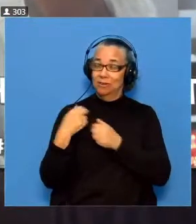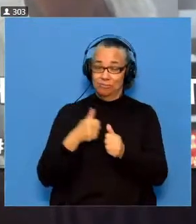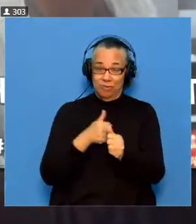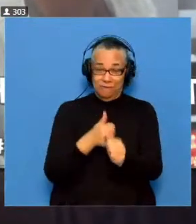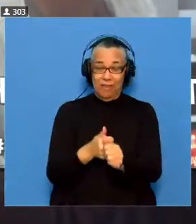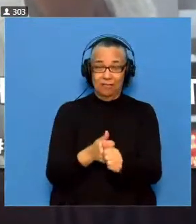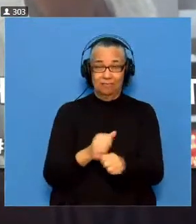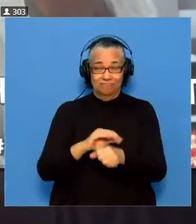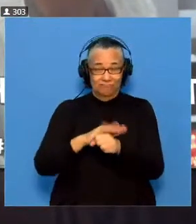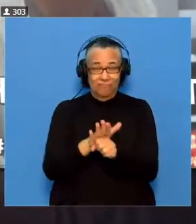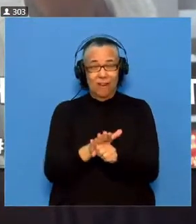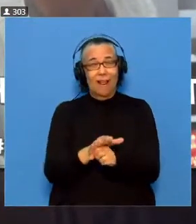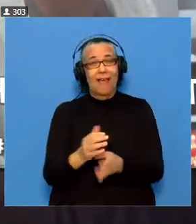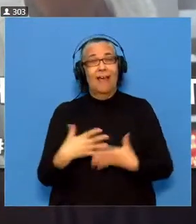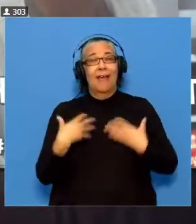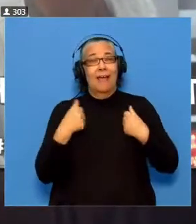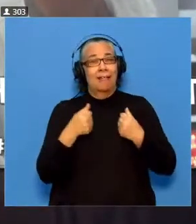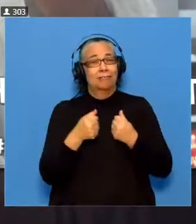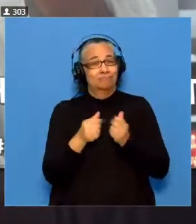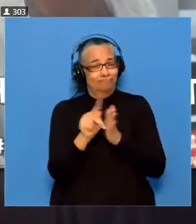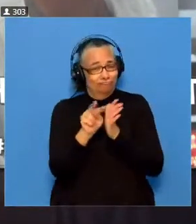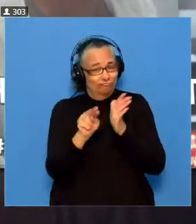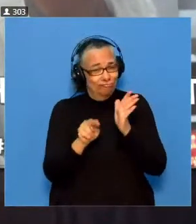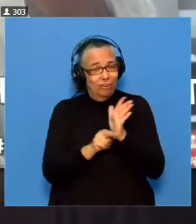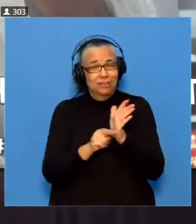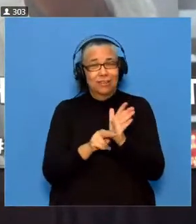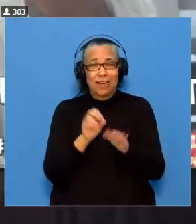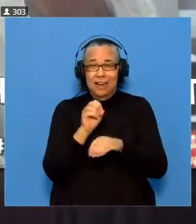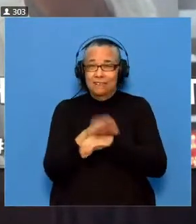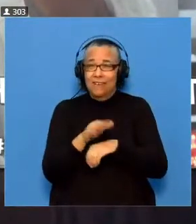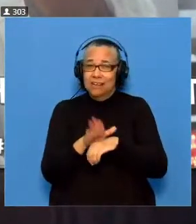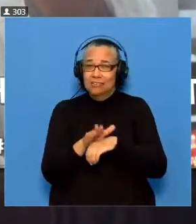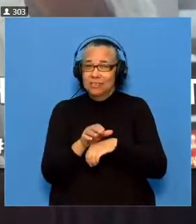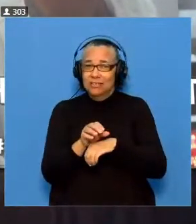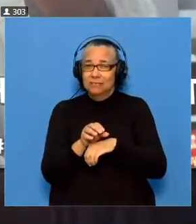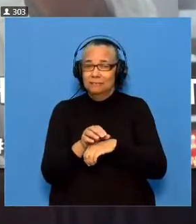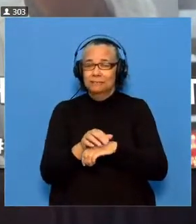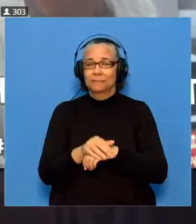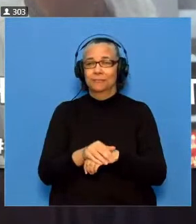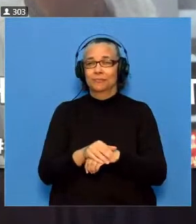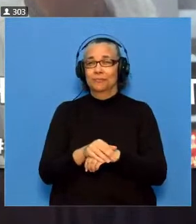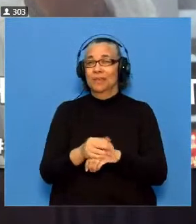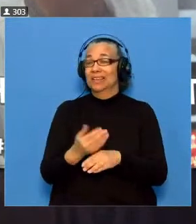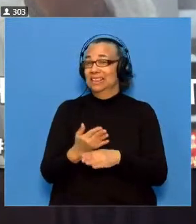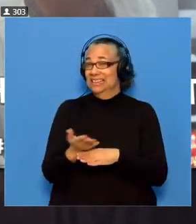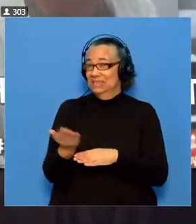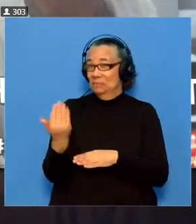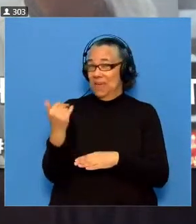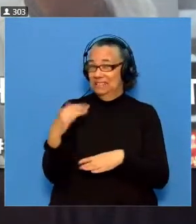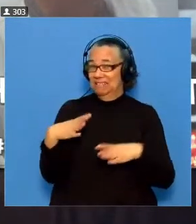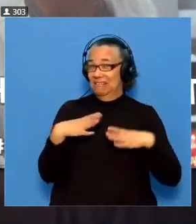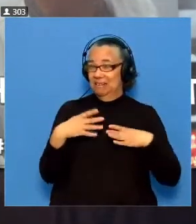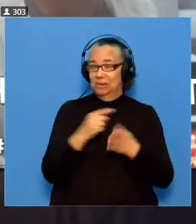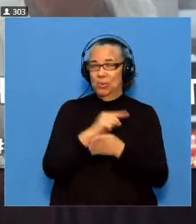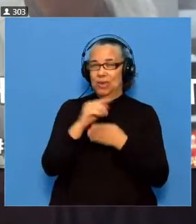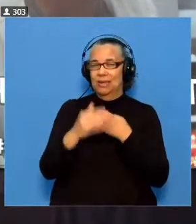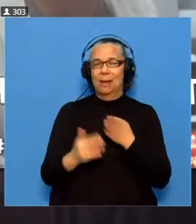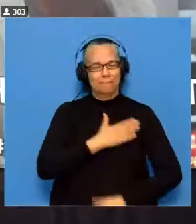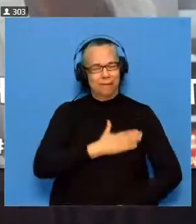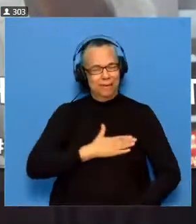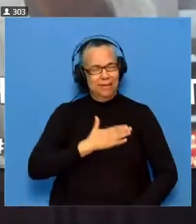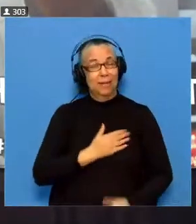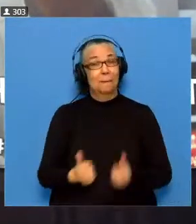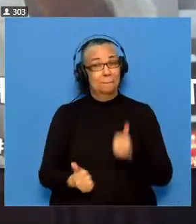health guidelines and advisories. Over this past holiday weekend, I'm pleased that the majority of our